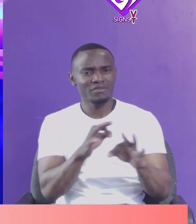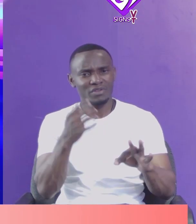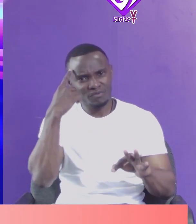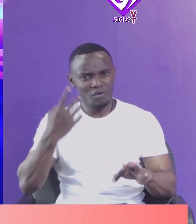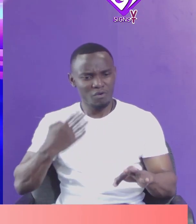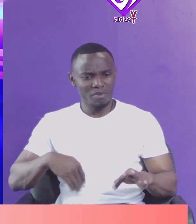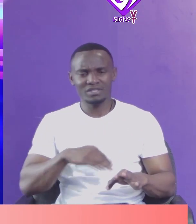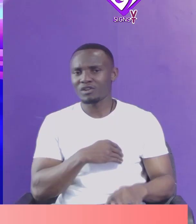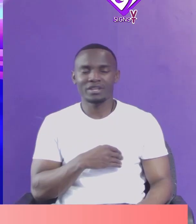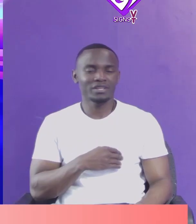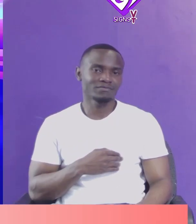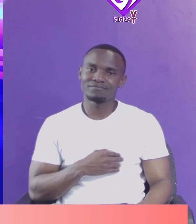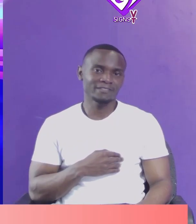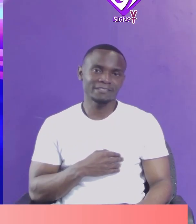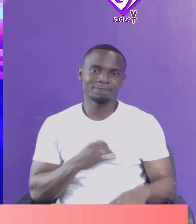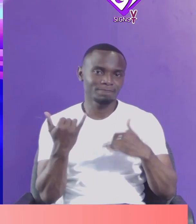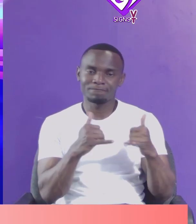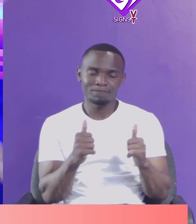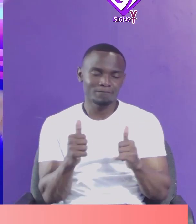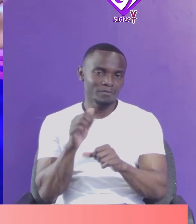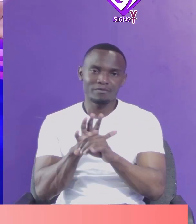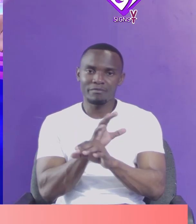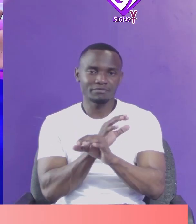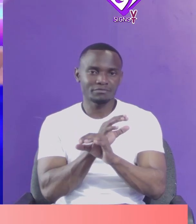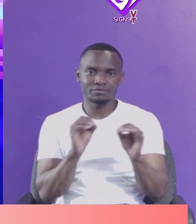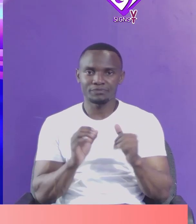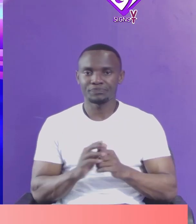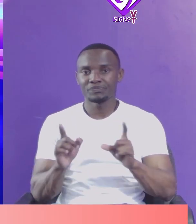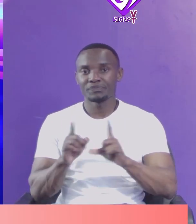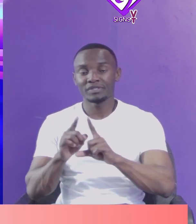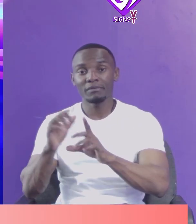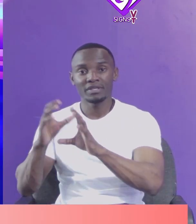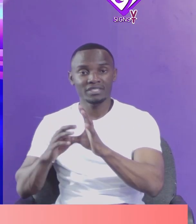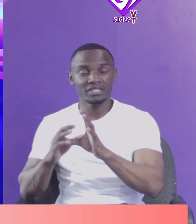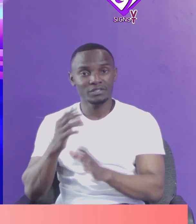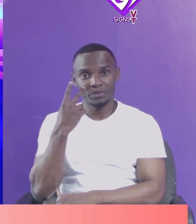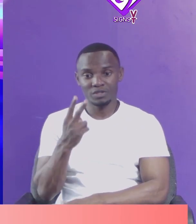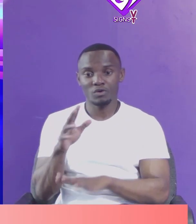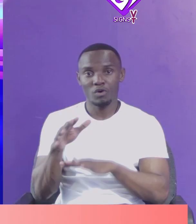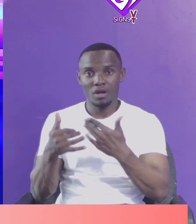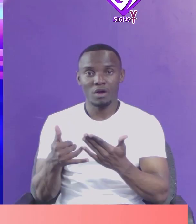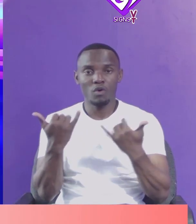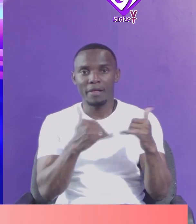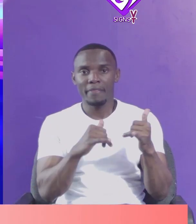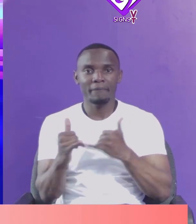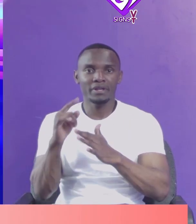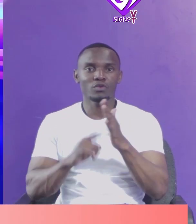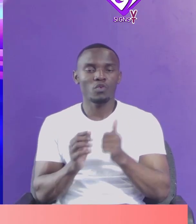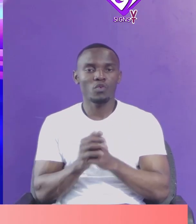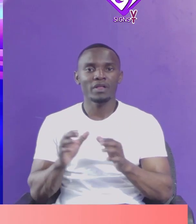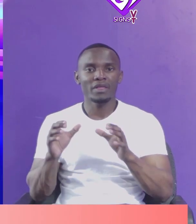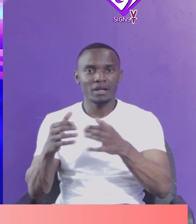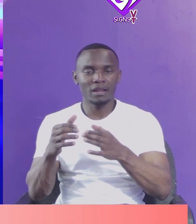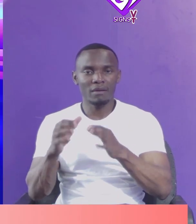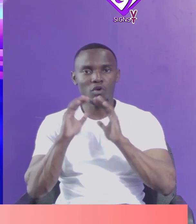made quiet. Yeah. And a lot of runs I could see from the Chelsea side, especially from their wings, kind of reminding how they played the Club World Cup and won the game